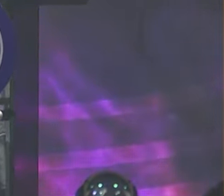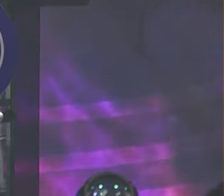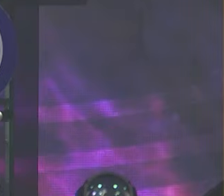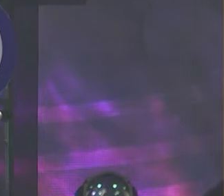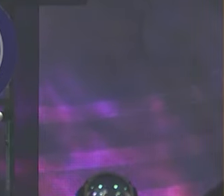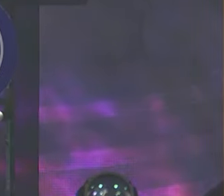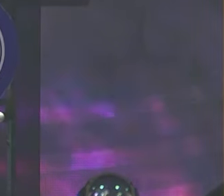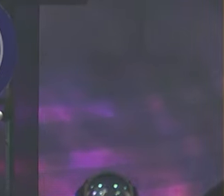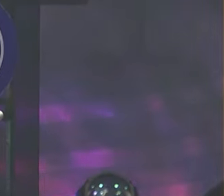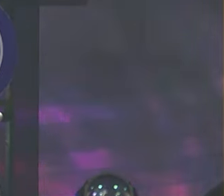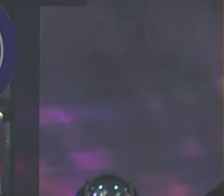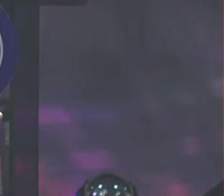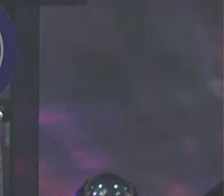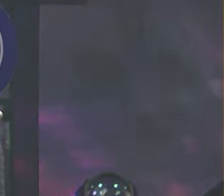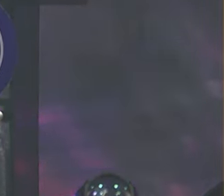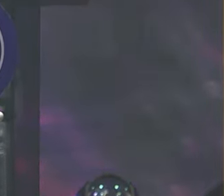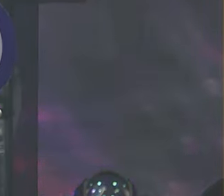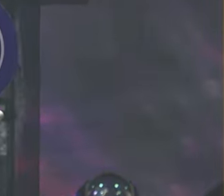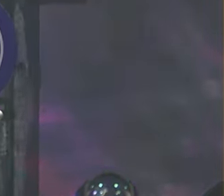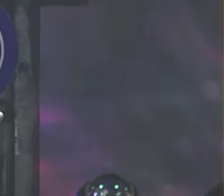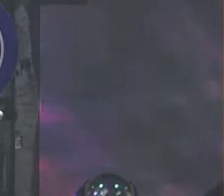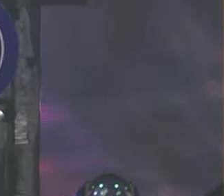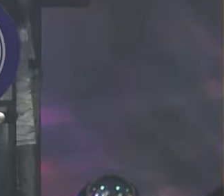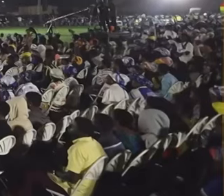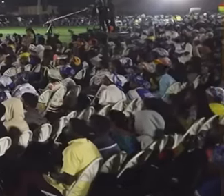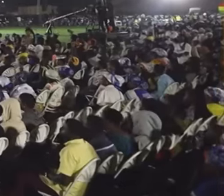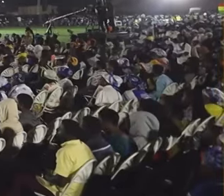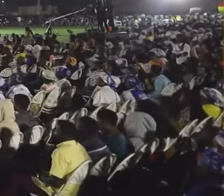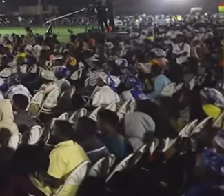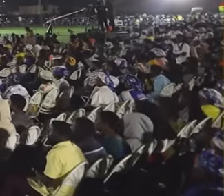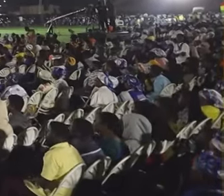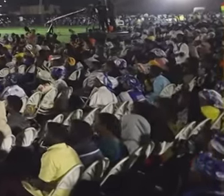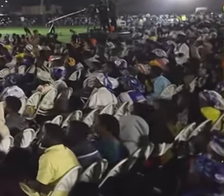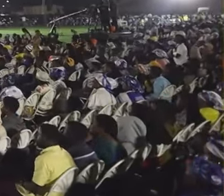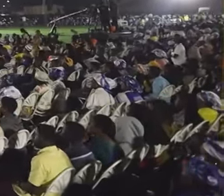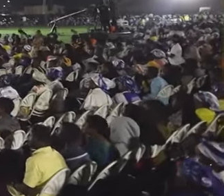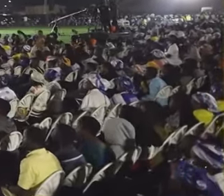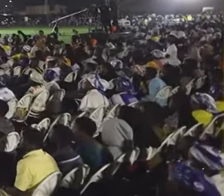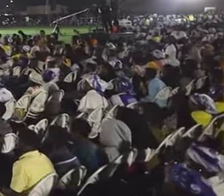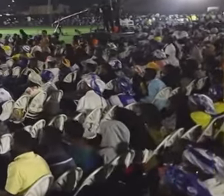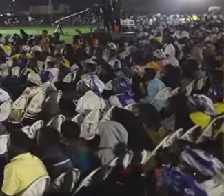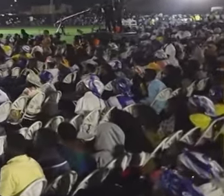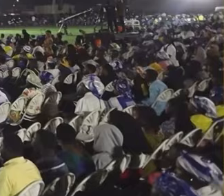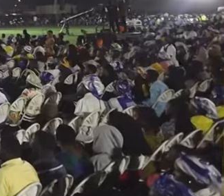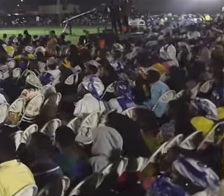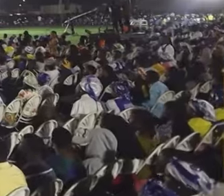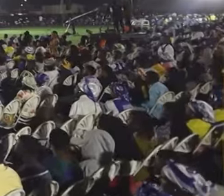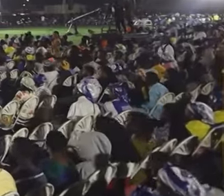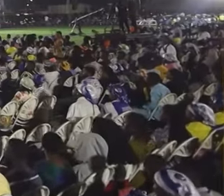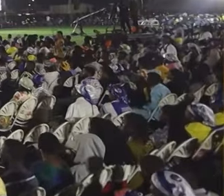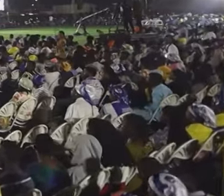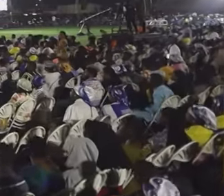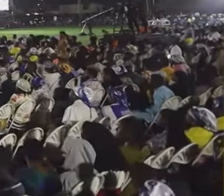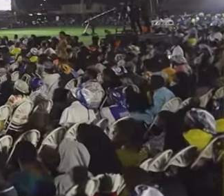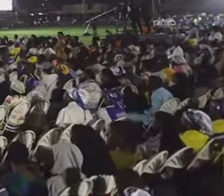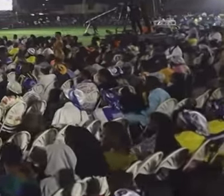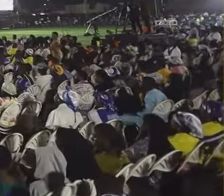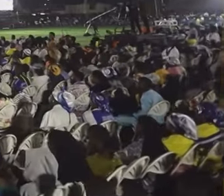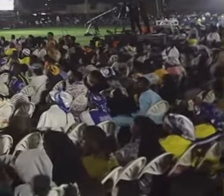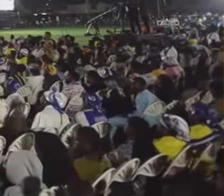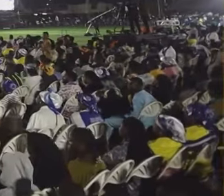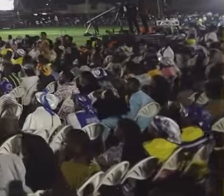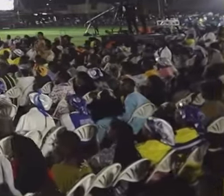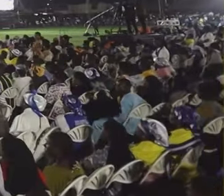Is eternal life. I want to know about Jesus Christ. Through Jesus Christ our Lord.